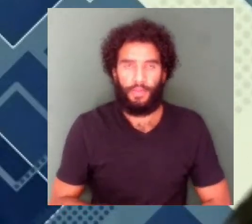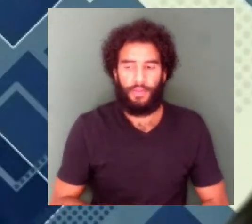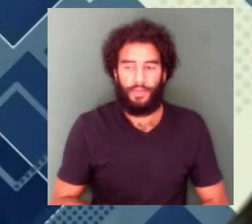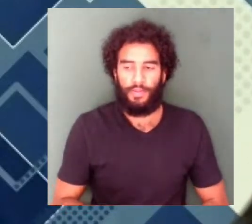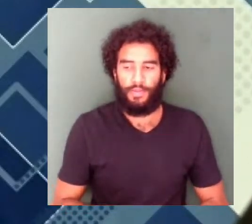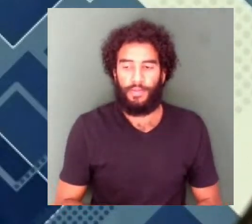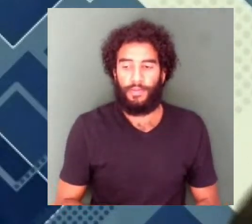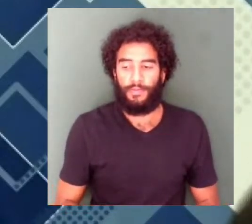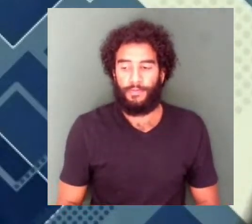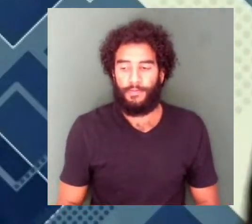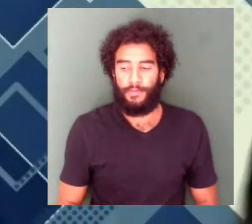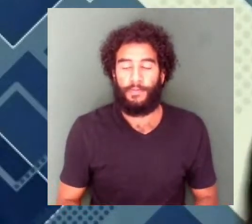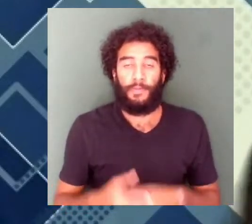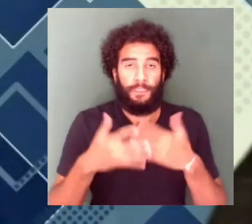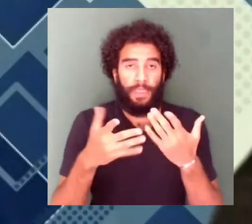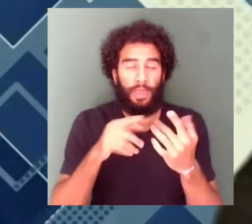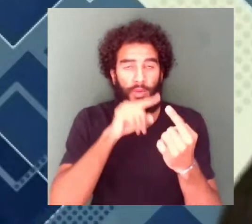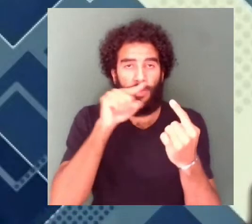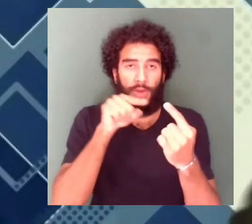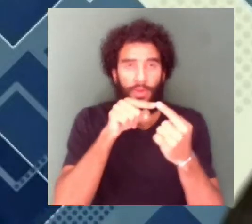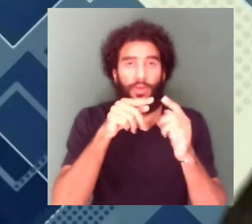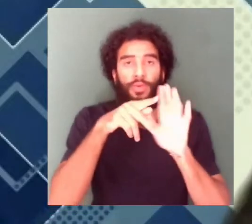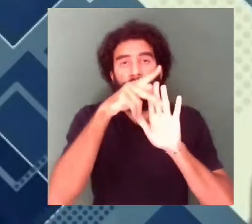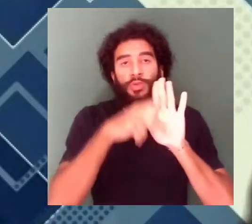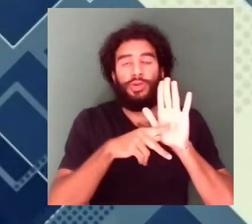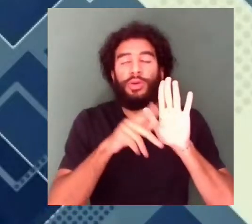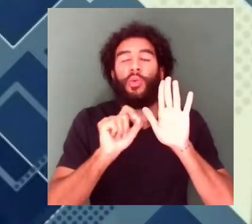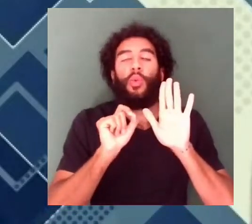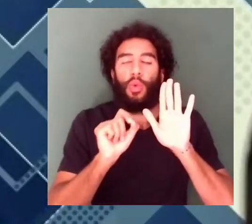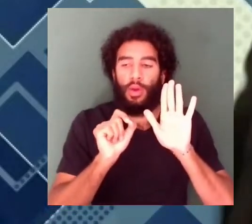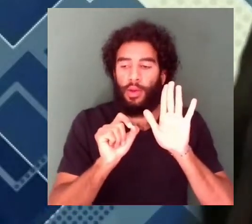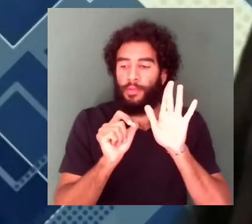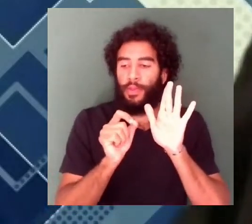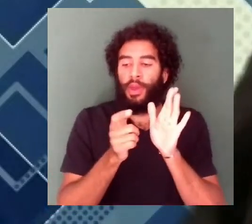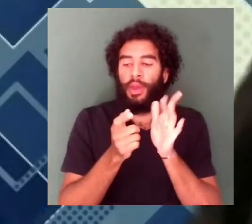e-commerce platforms. So the